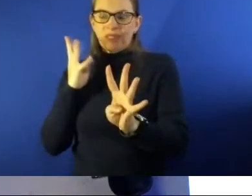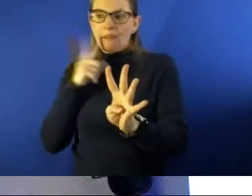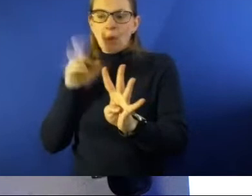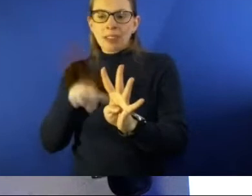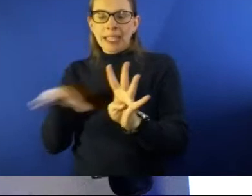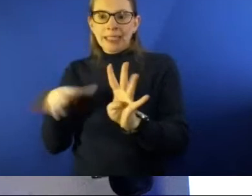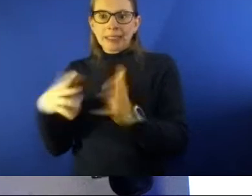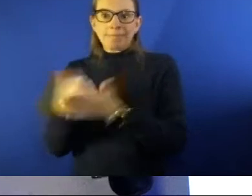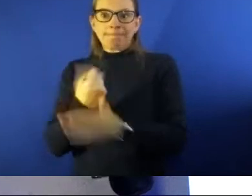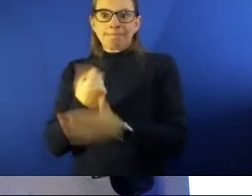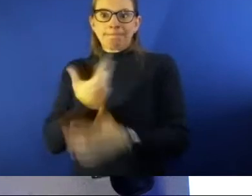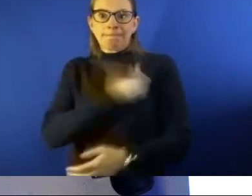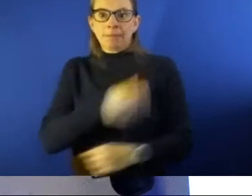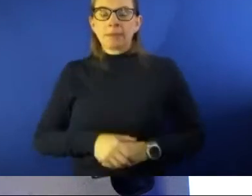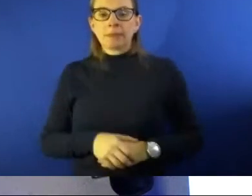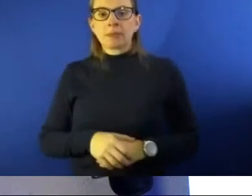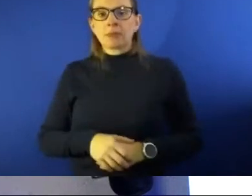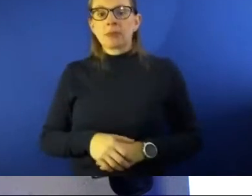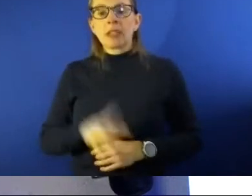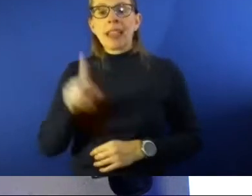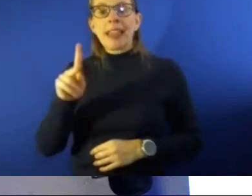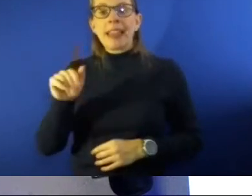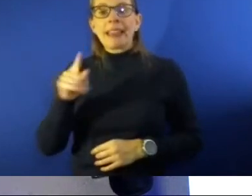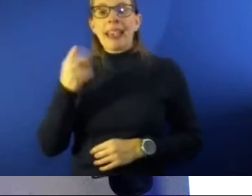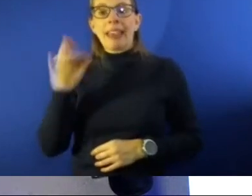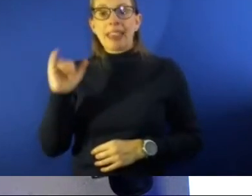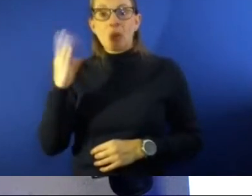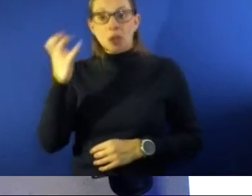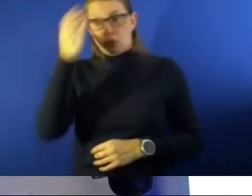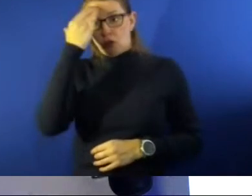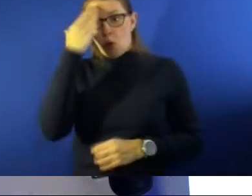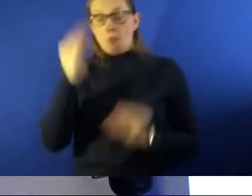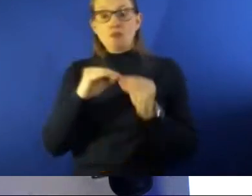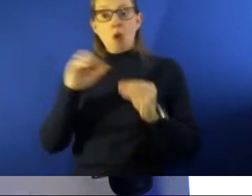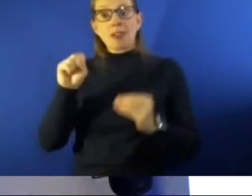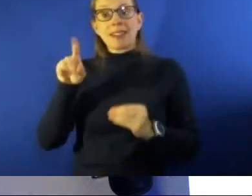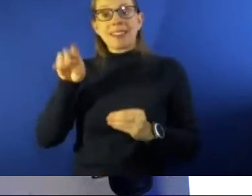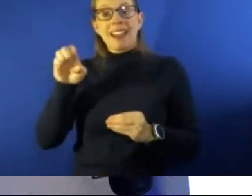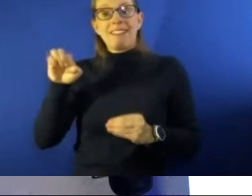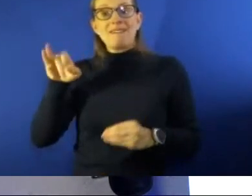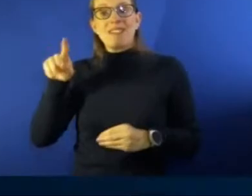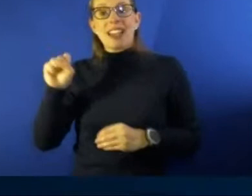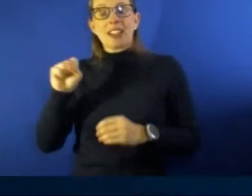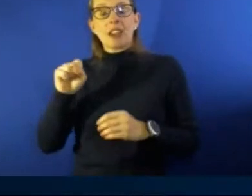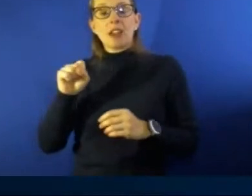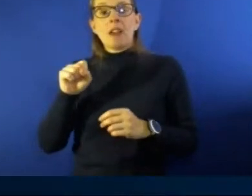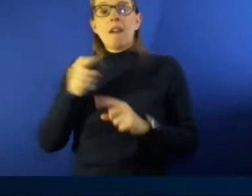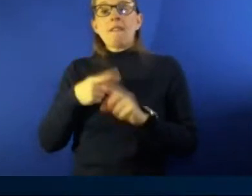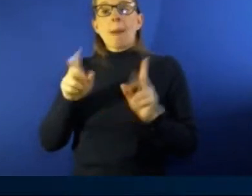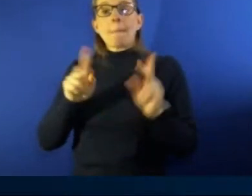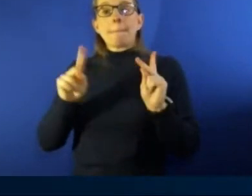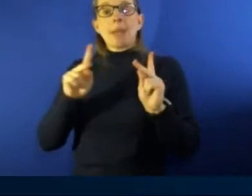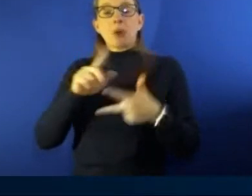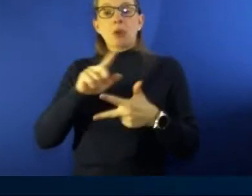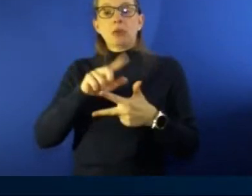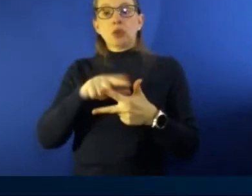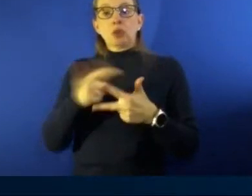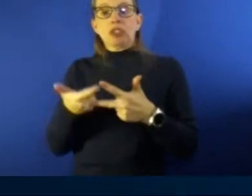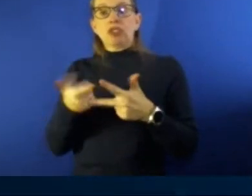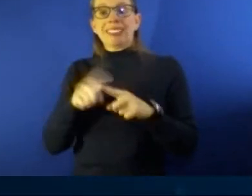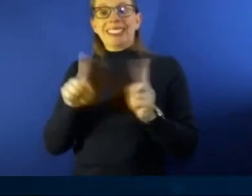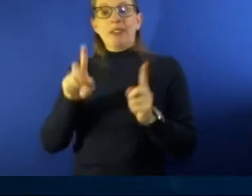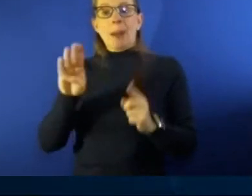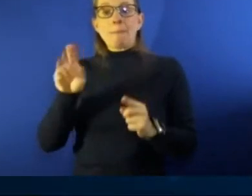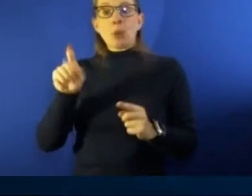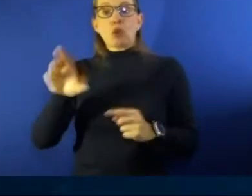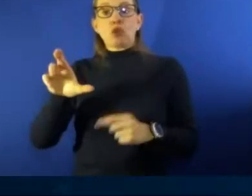know. Kathy wants to know, have you seen many more side effects for people who switched to a different booster? Dr. Hawkinson, any